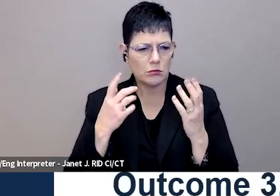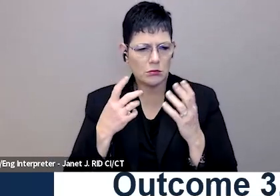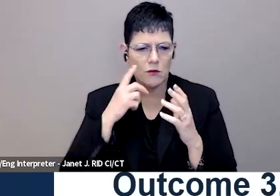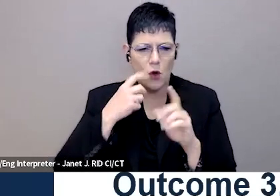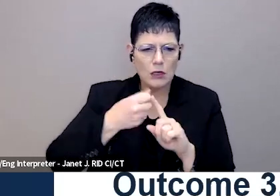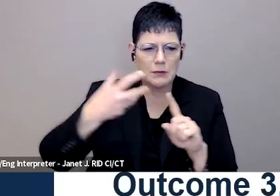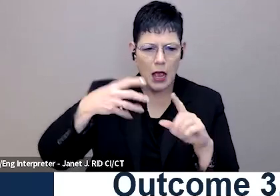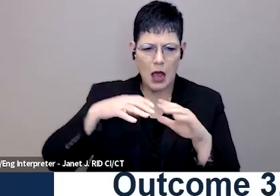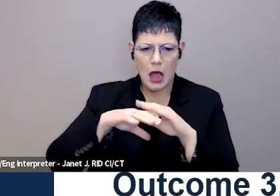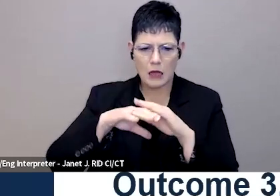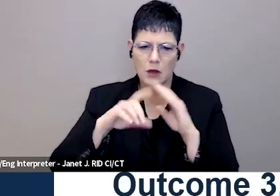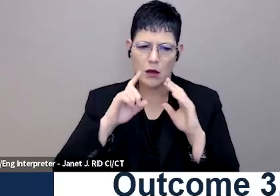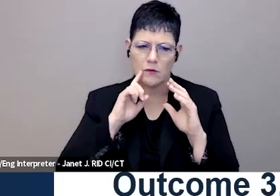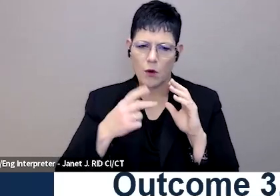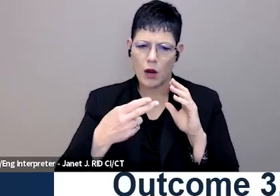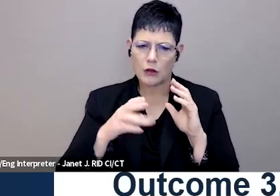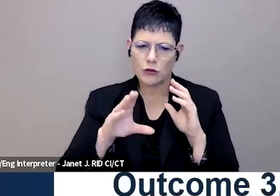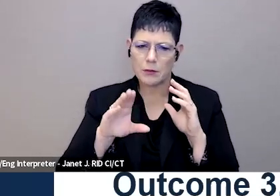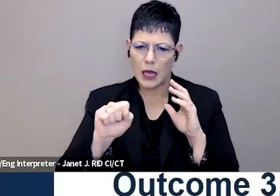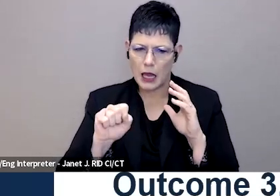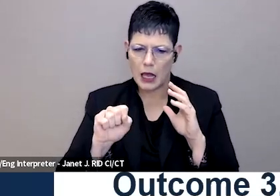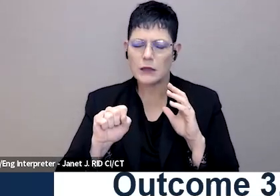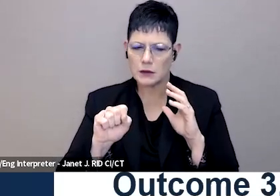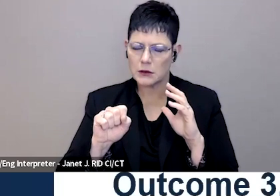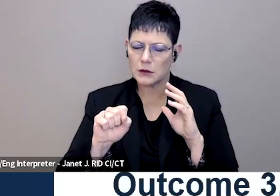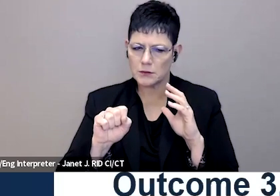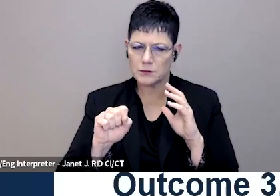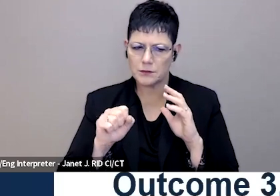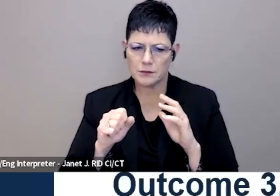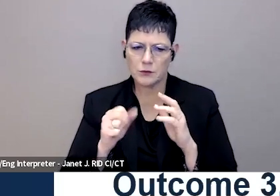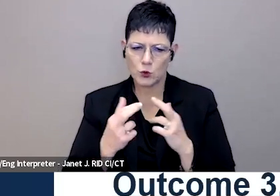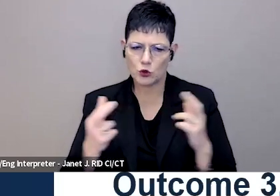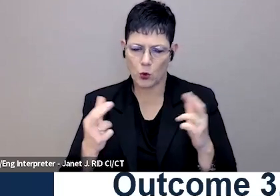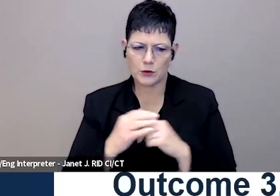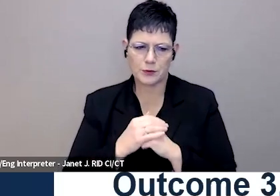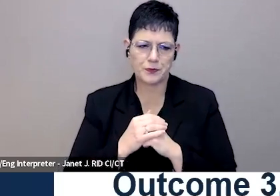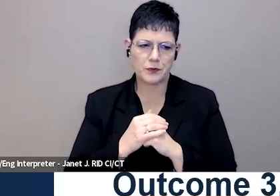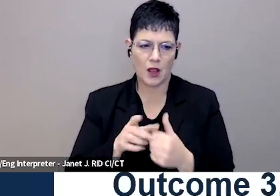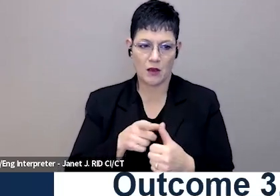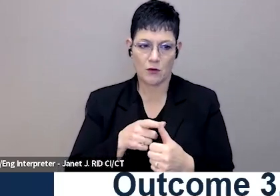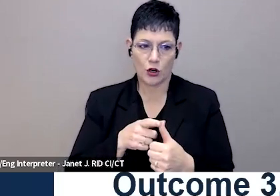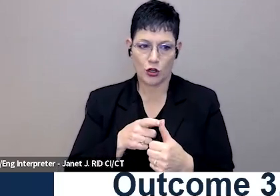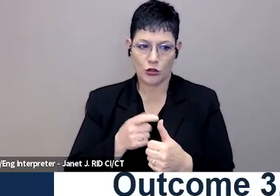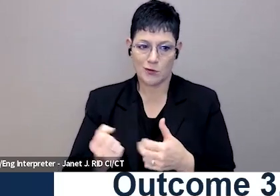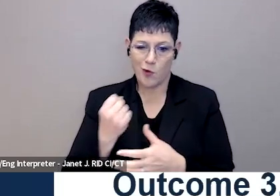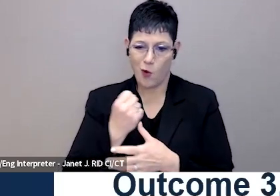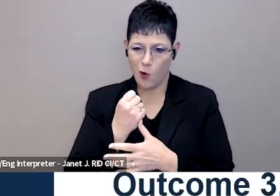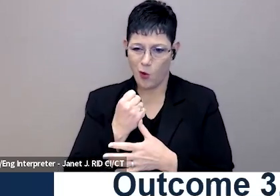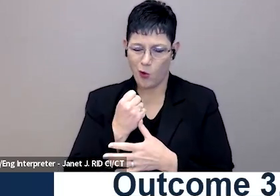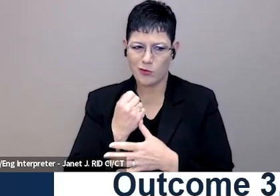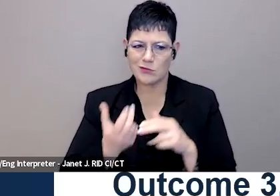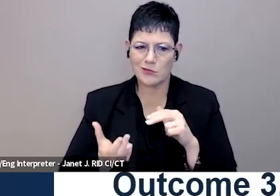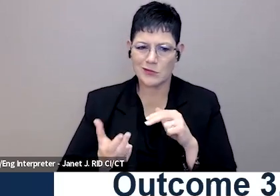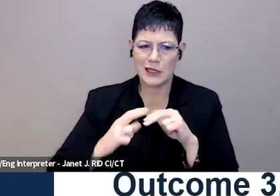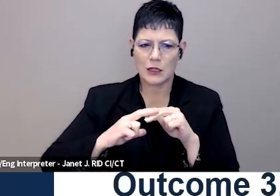expand access to Medicaid HCBS. First and foremost,